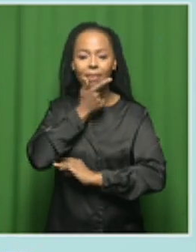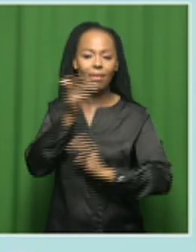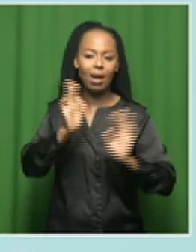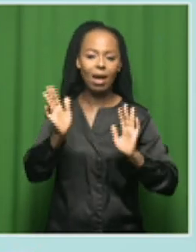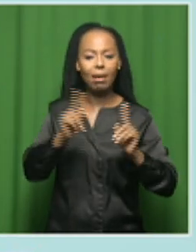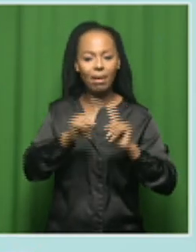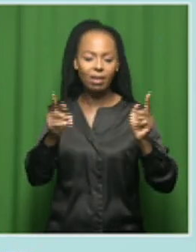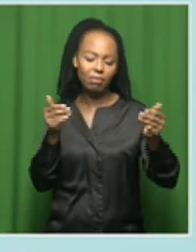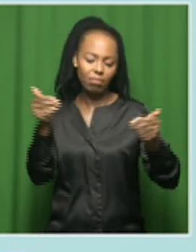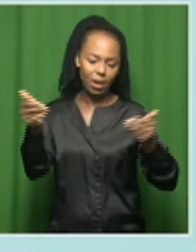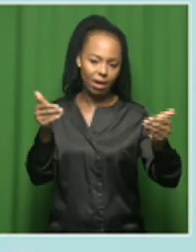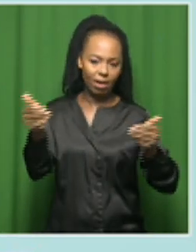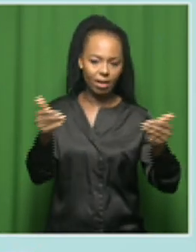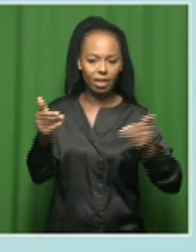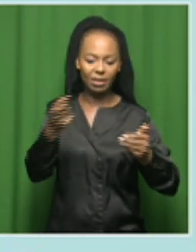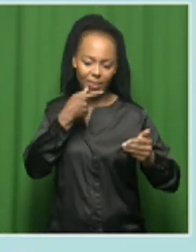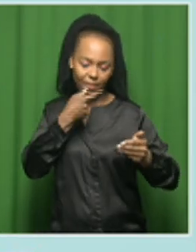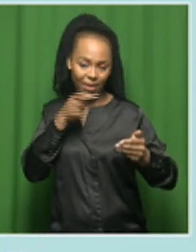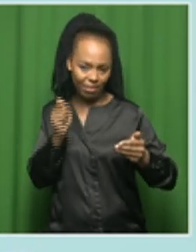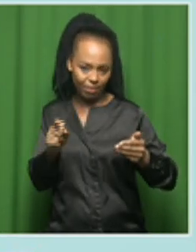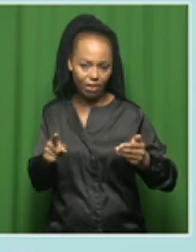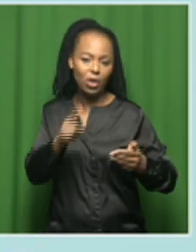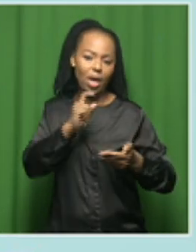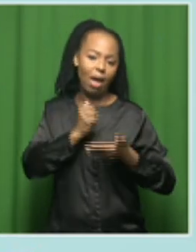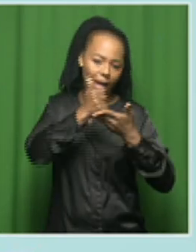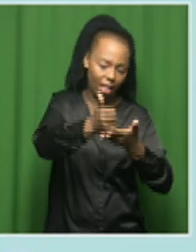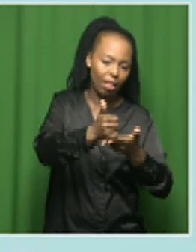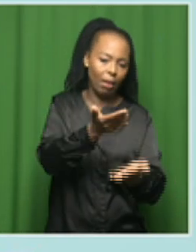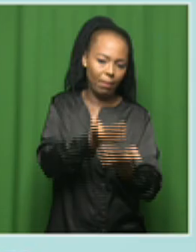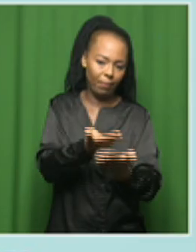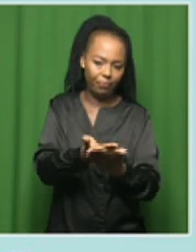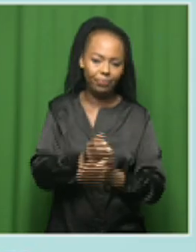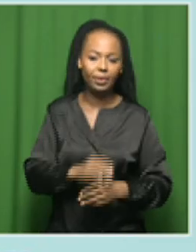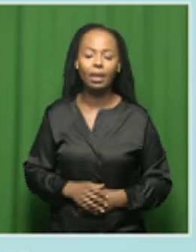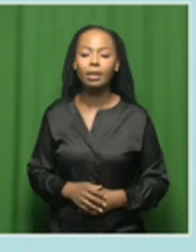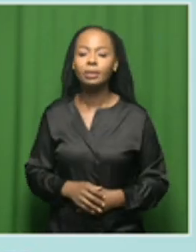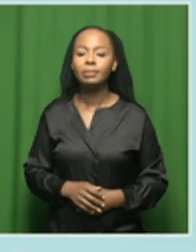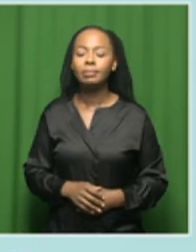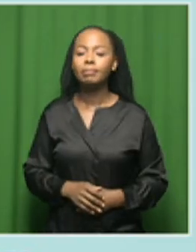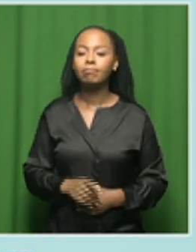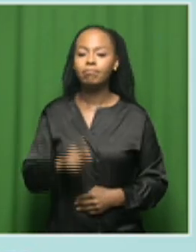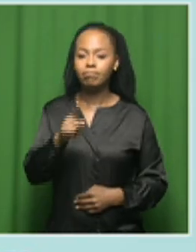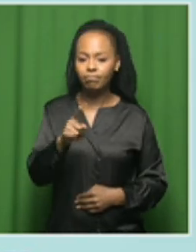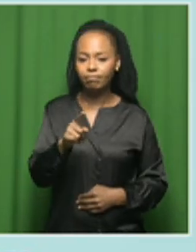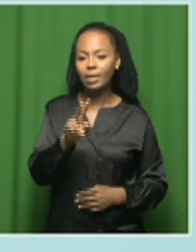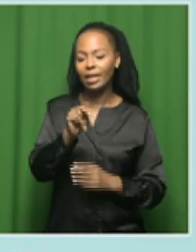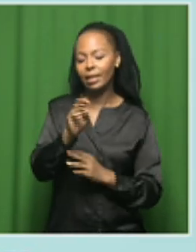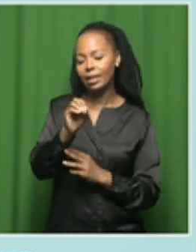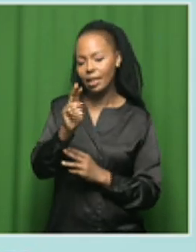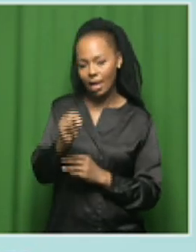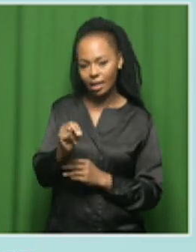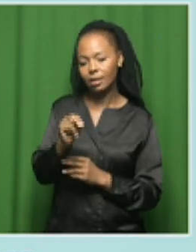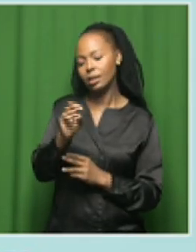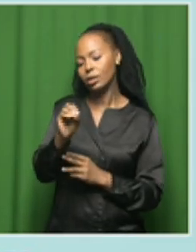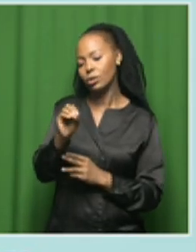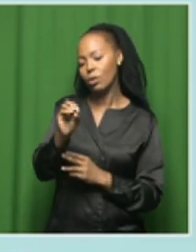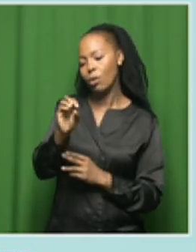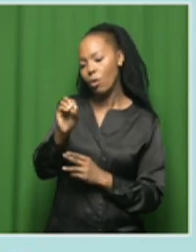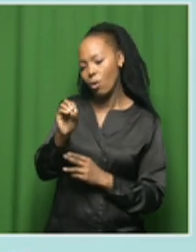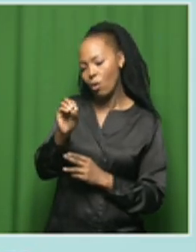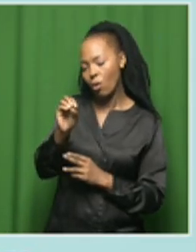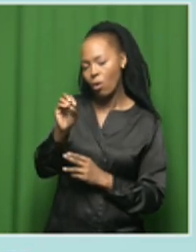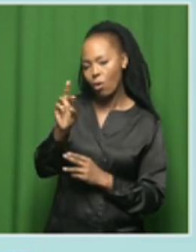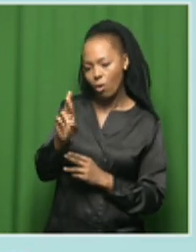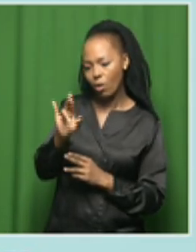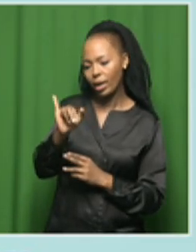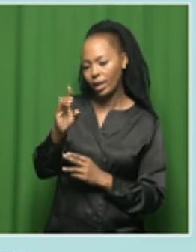that period of time that you have the inflammation. So it's colchicine, non-steroidal anti-inflammatories, and those are the things that will be given